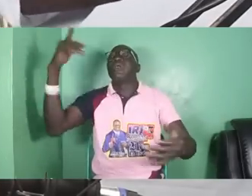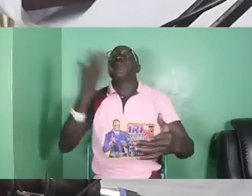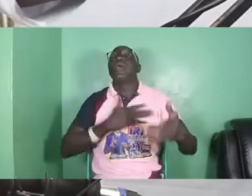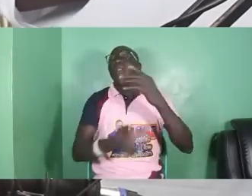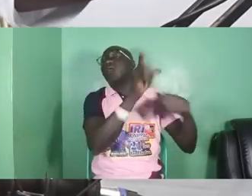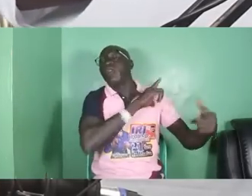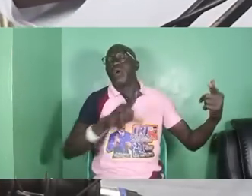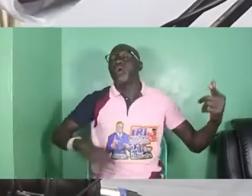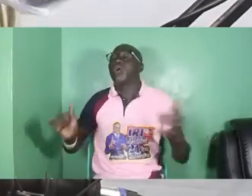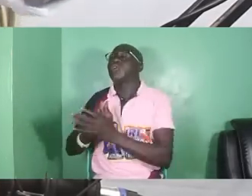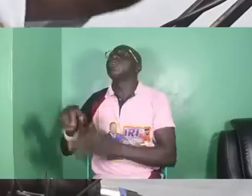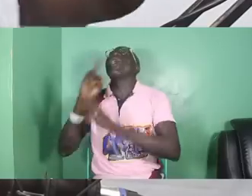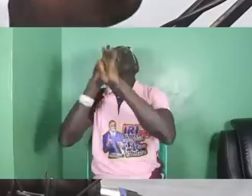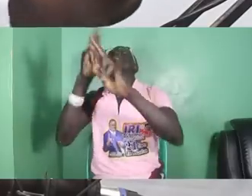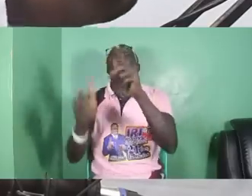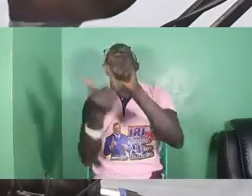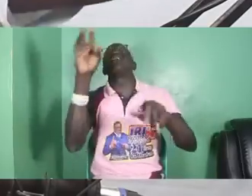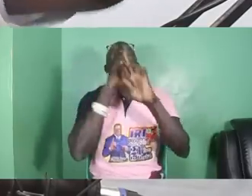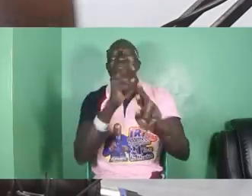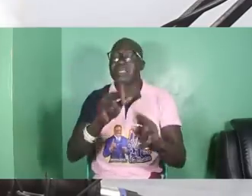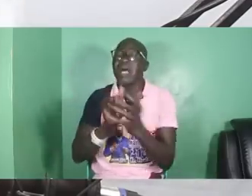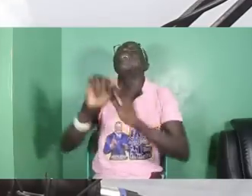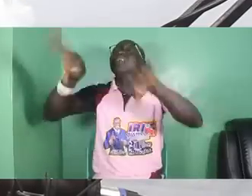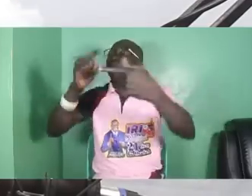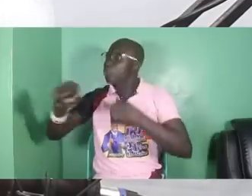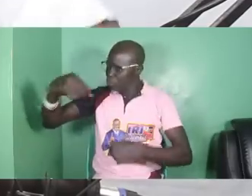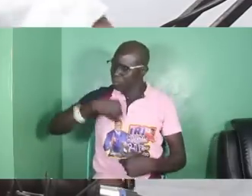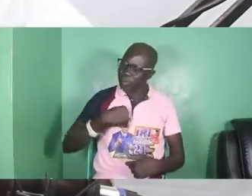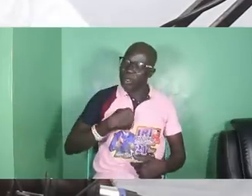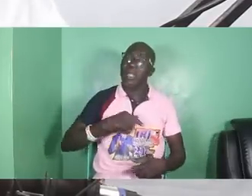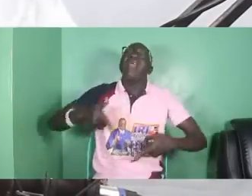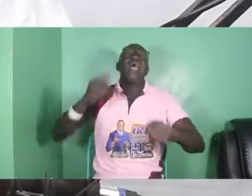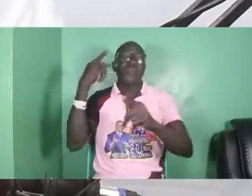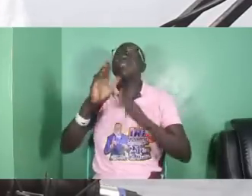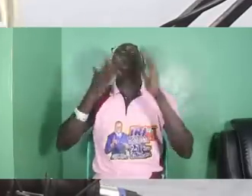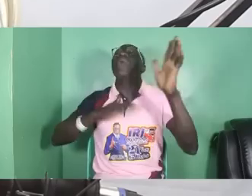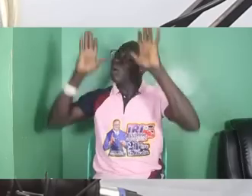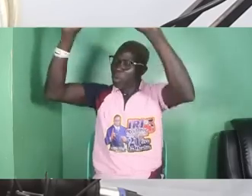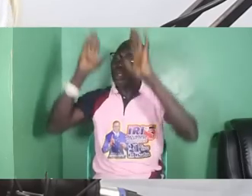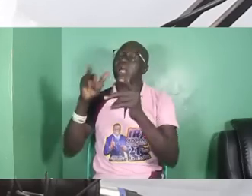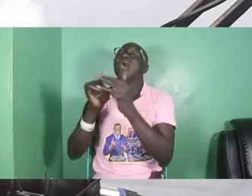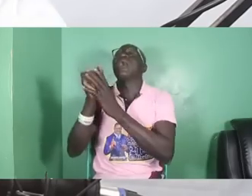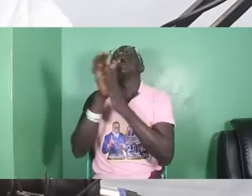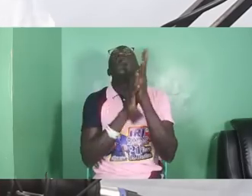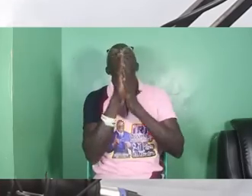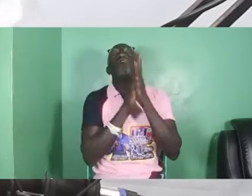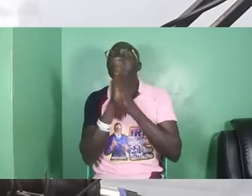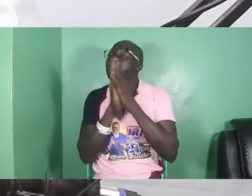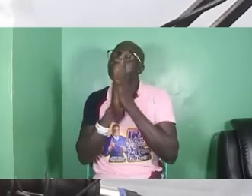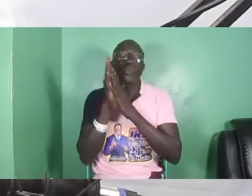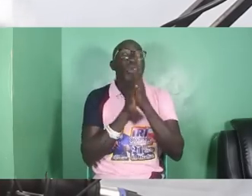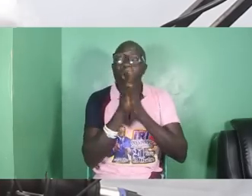Olowo idan wa yo la e yo de pe mi na e je ri dan wa duwa o ya duwa